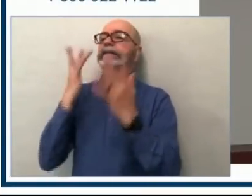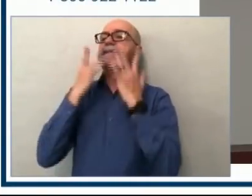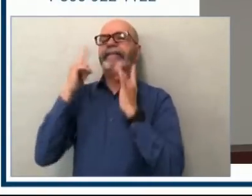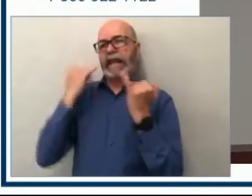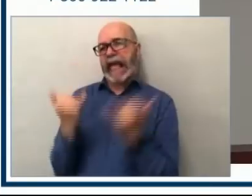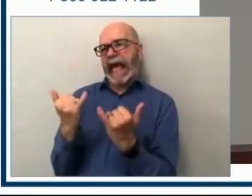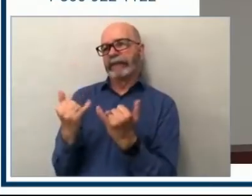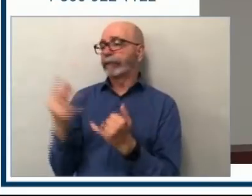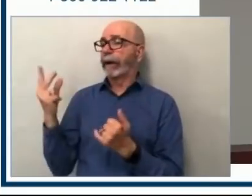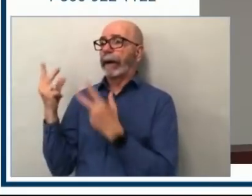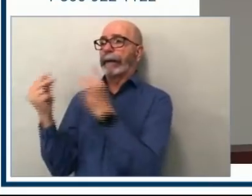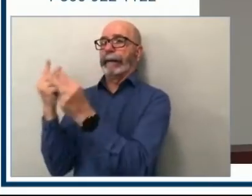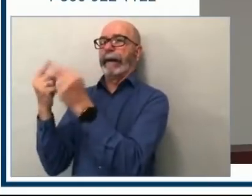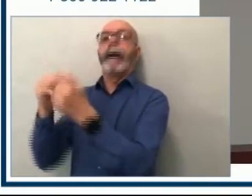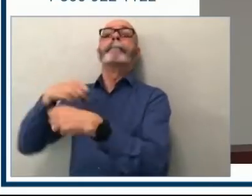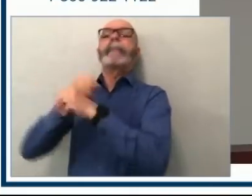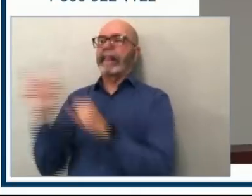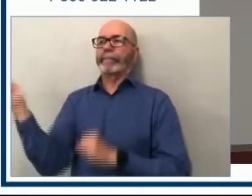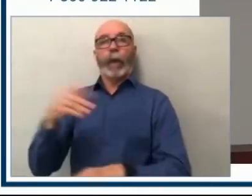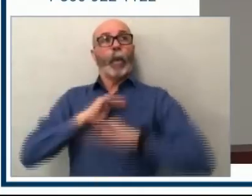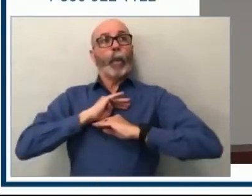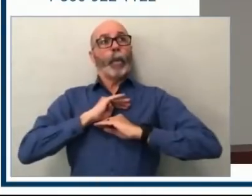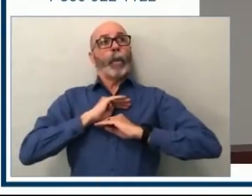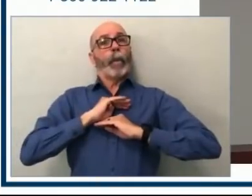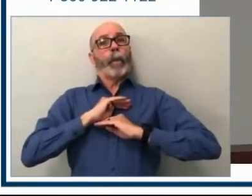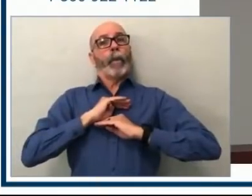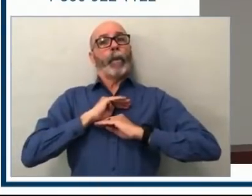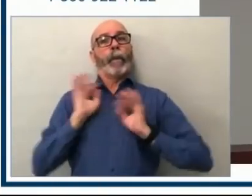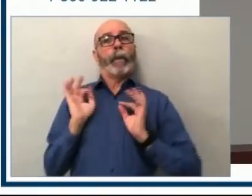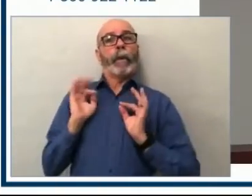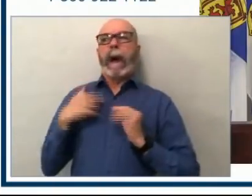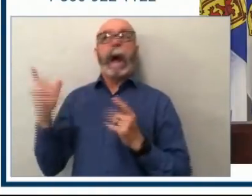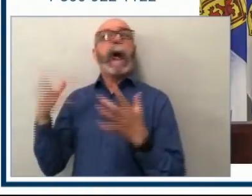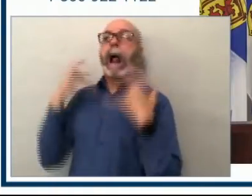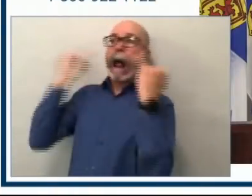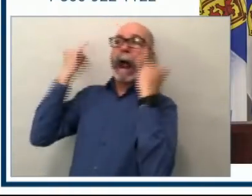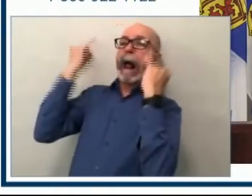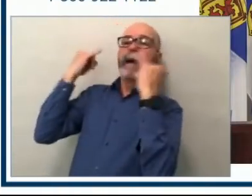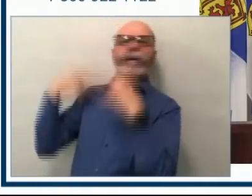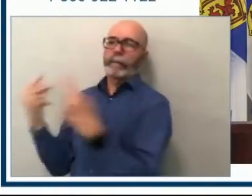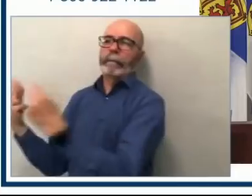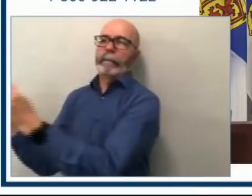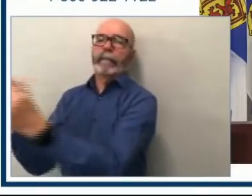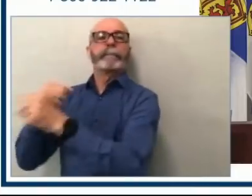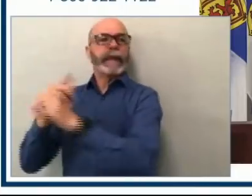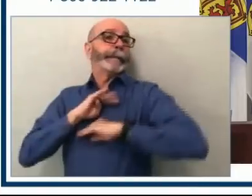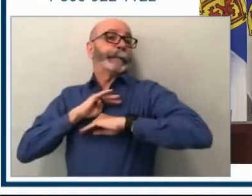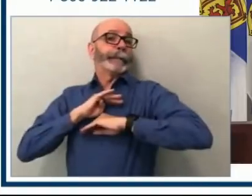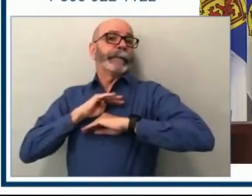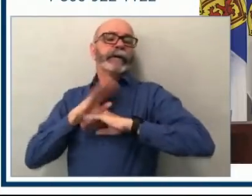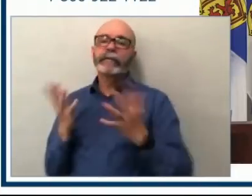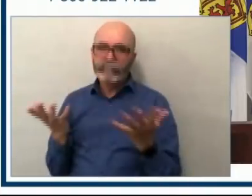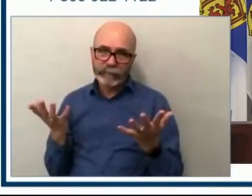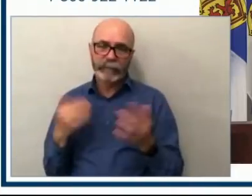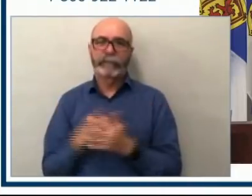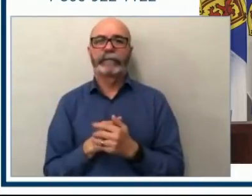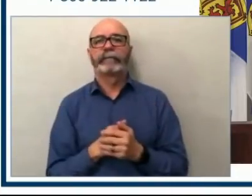and sustained level of immunity. Next question will go to Elizabeth McSheffrey with Global.